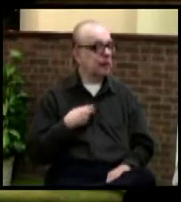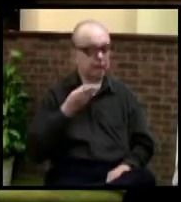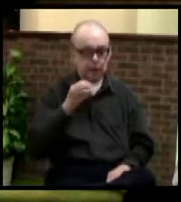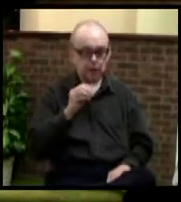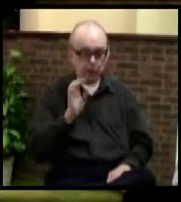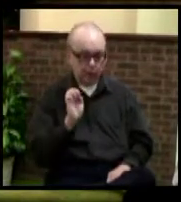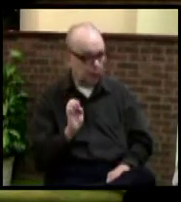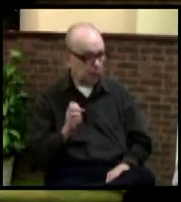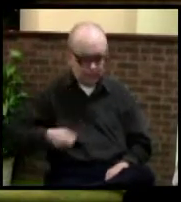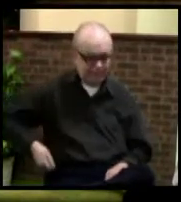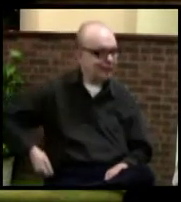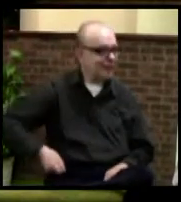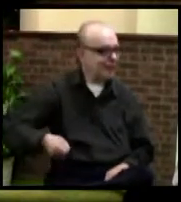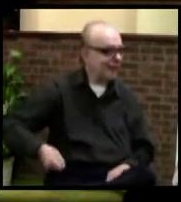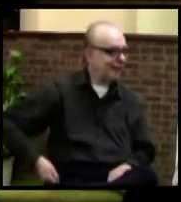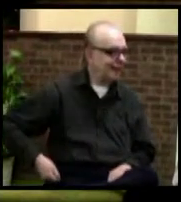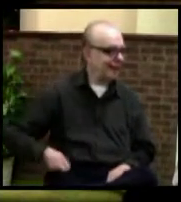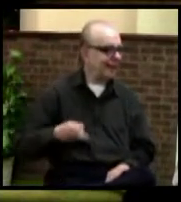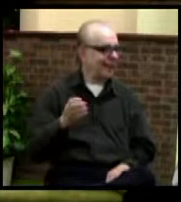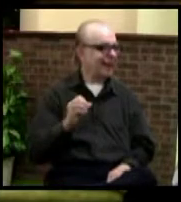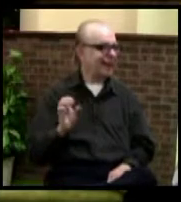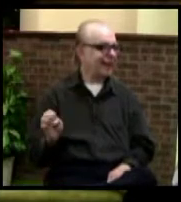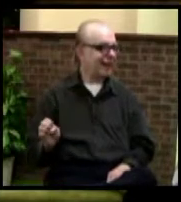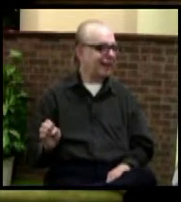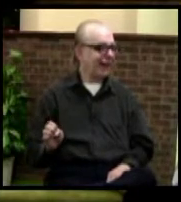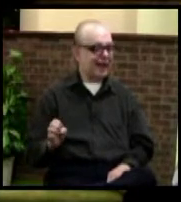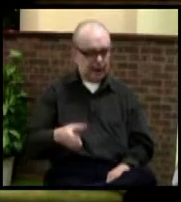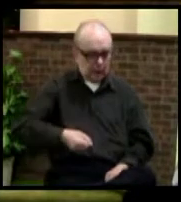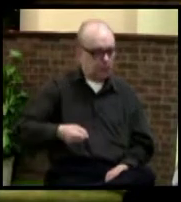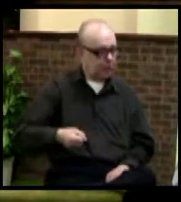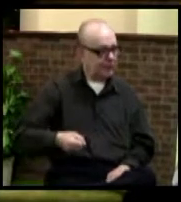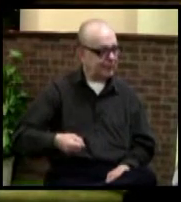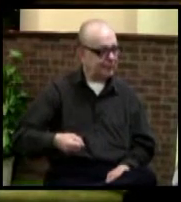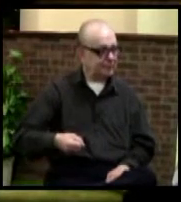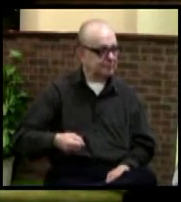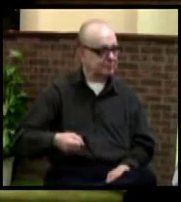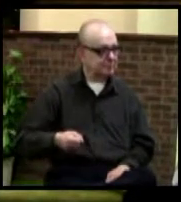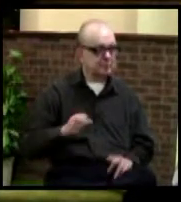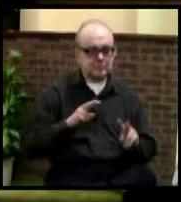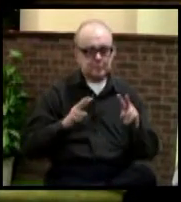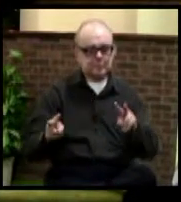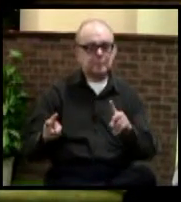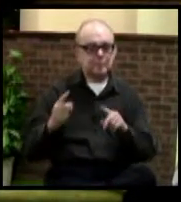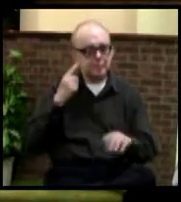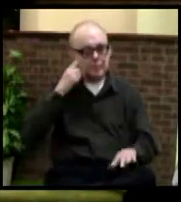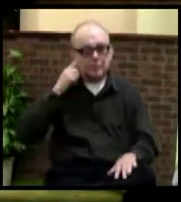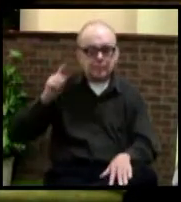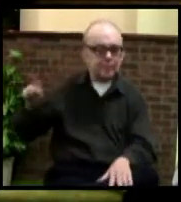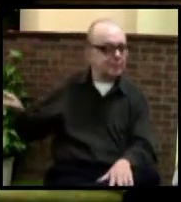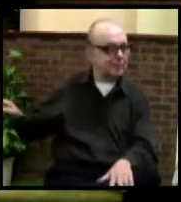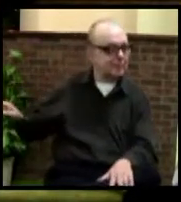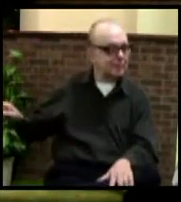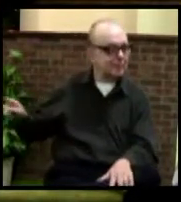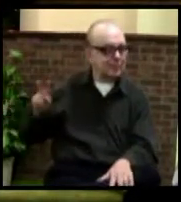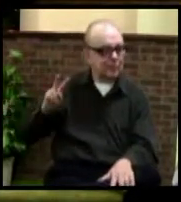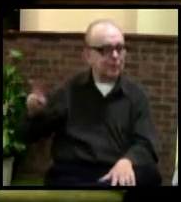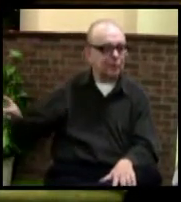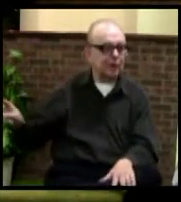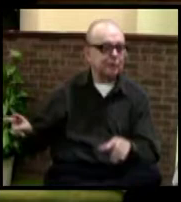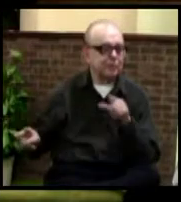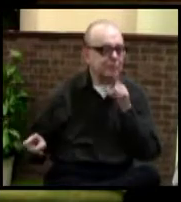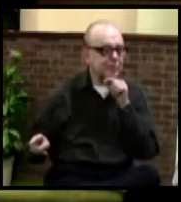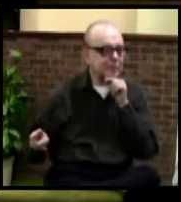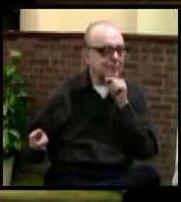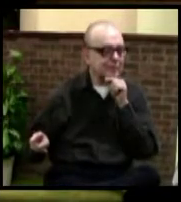had a hoe, and she had a hold of this hoe, and she was watching out the corner of her